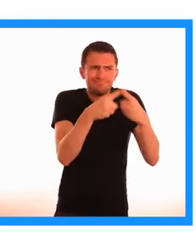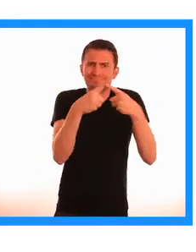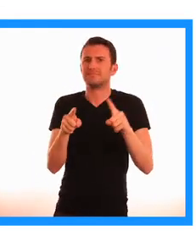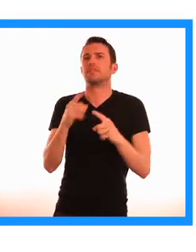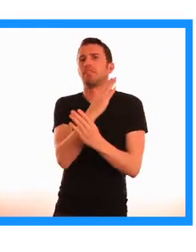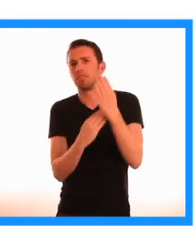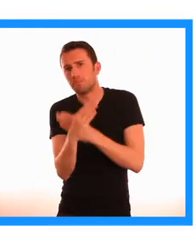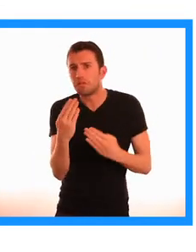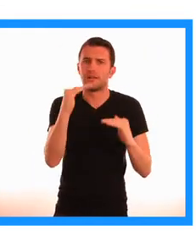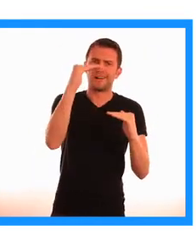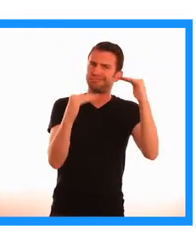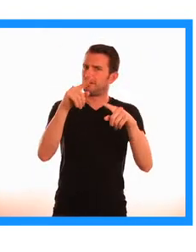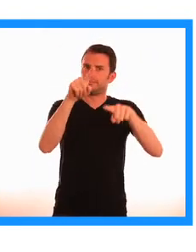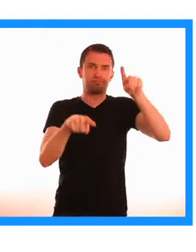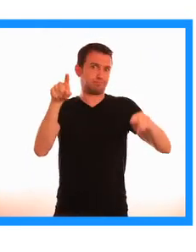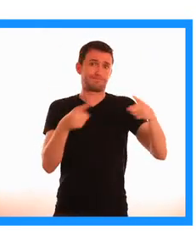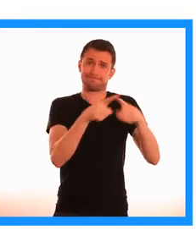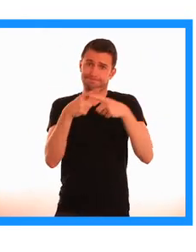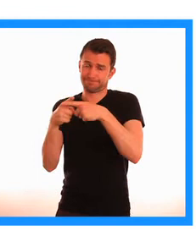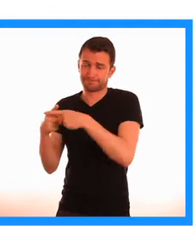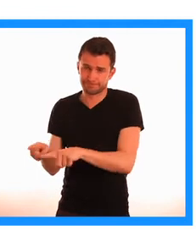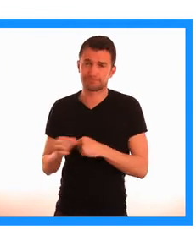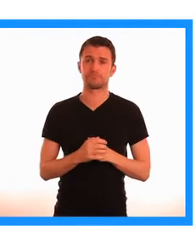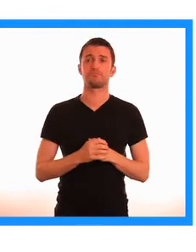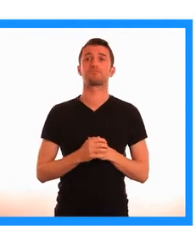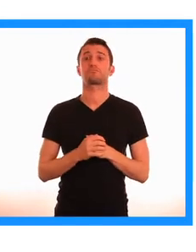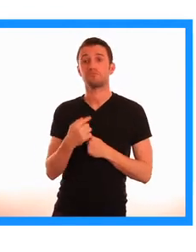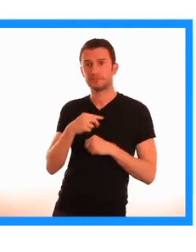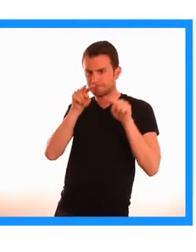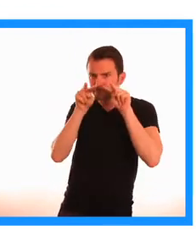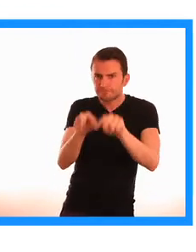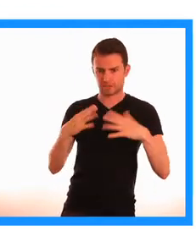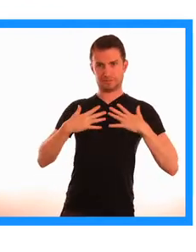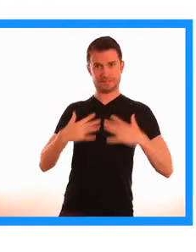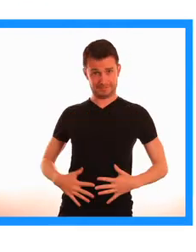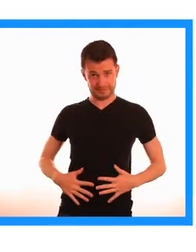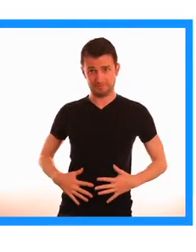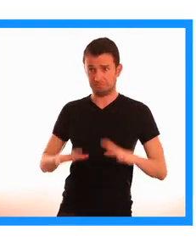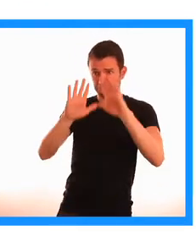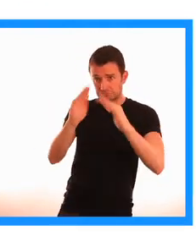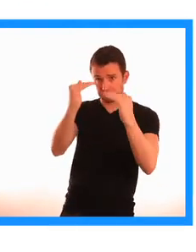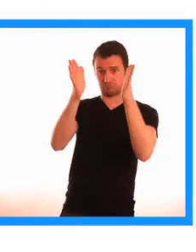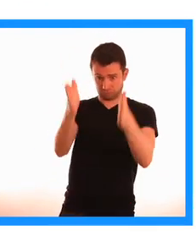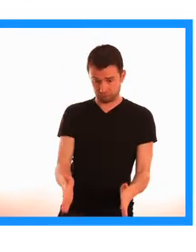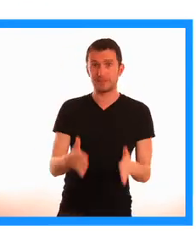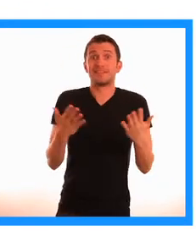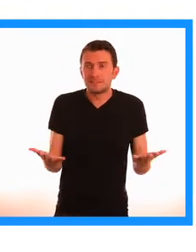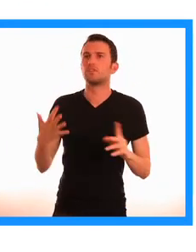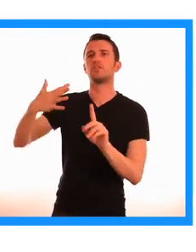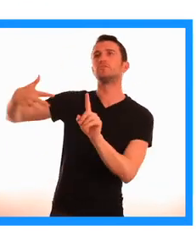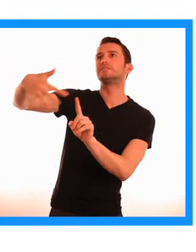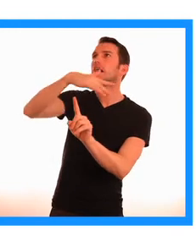human existence. Every person can experience some degree of it. The ICF definition also recognizes that functioning and disability occur